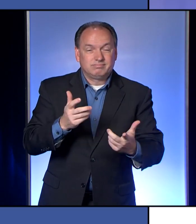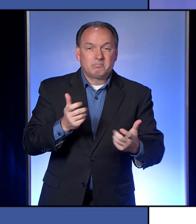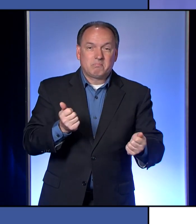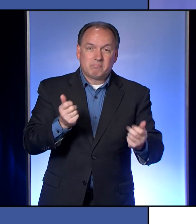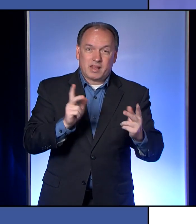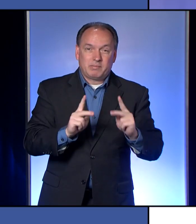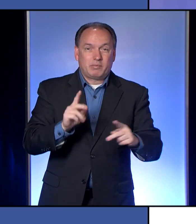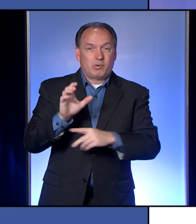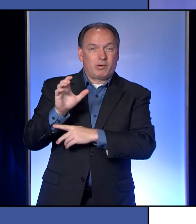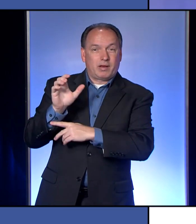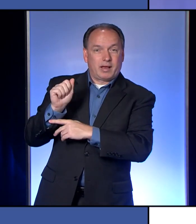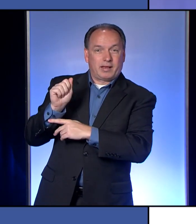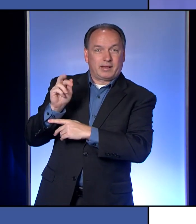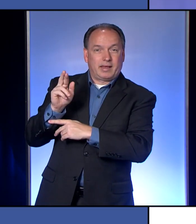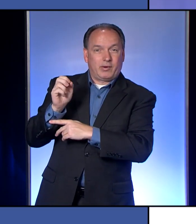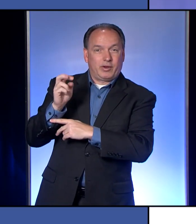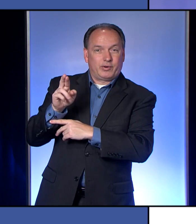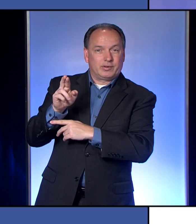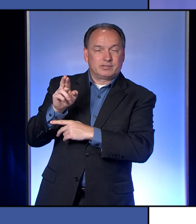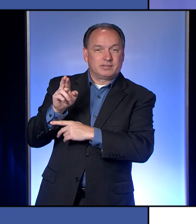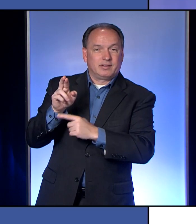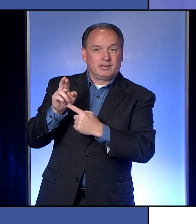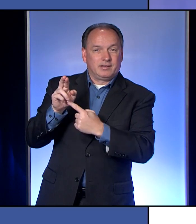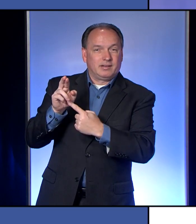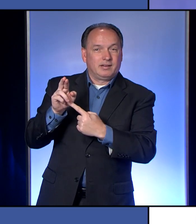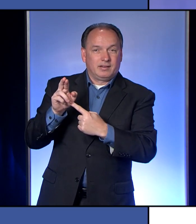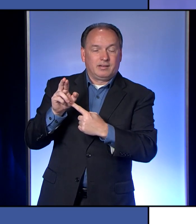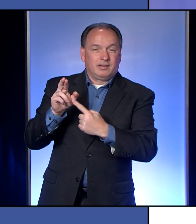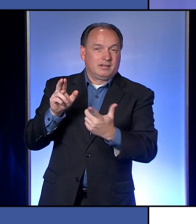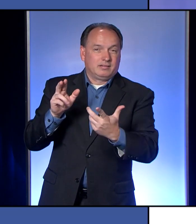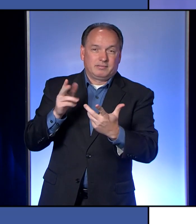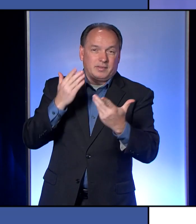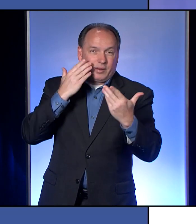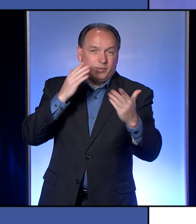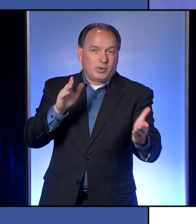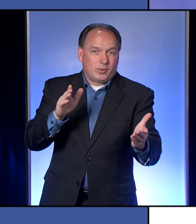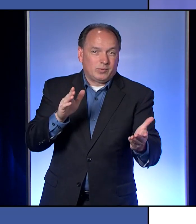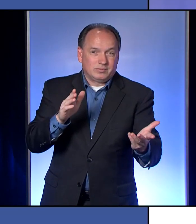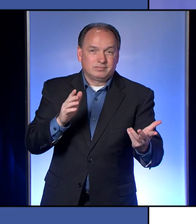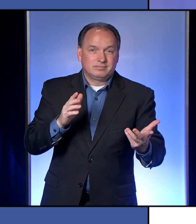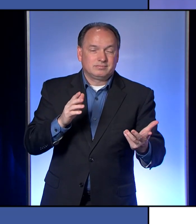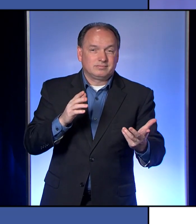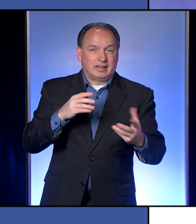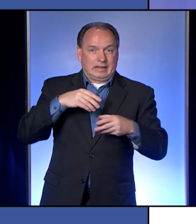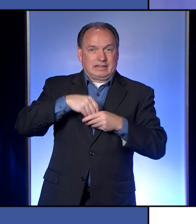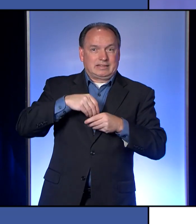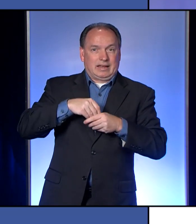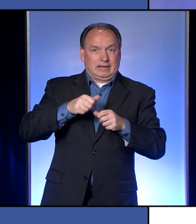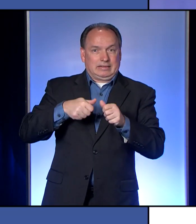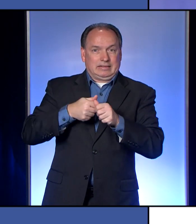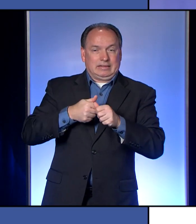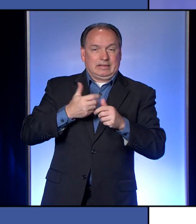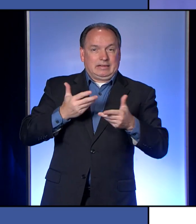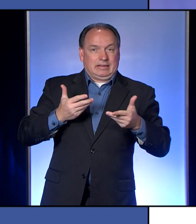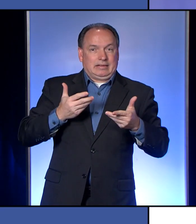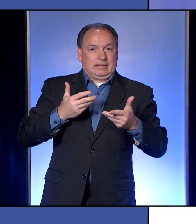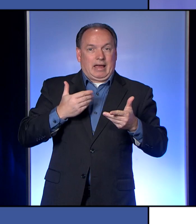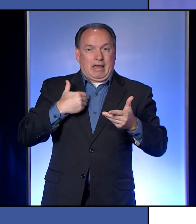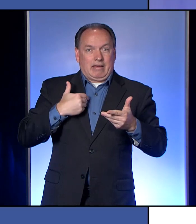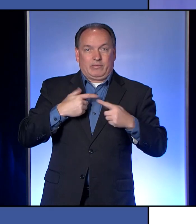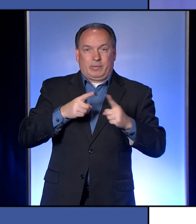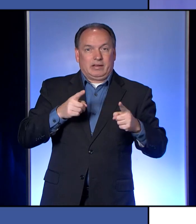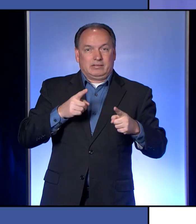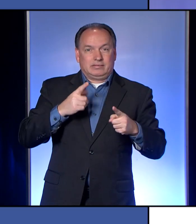the carriers. Unfortunately, they don't want to be the carriers, and they don't even know it. So yeah, we don't really know, but the contact